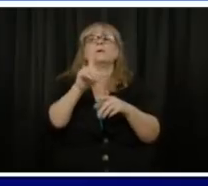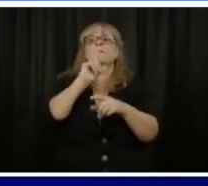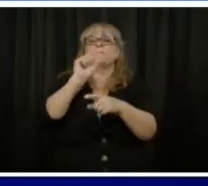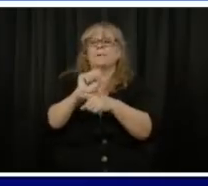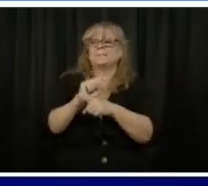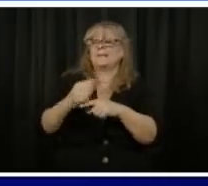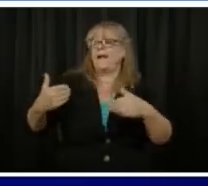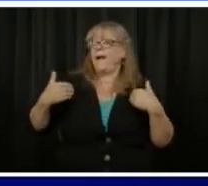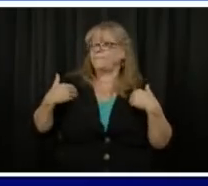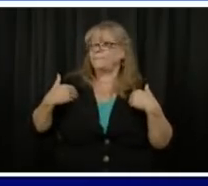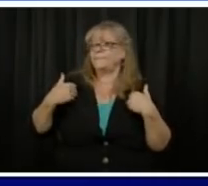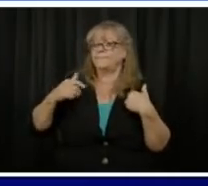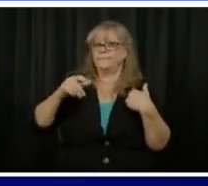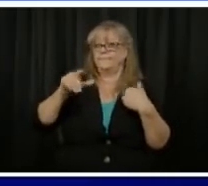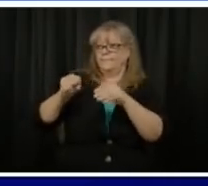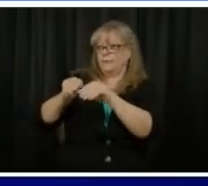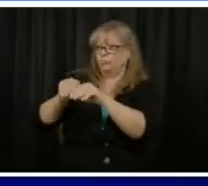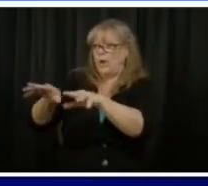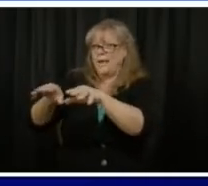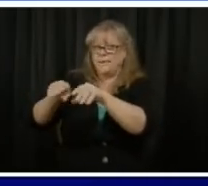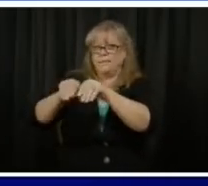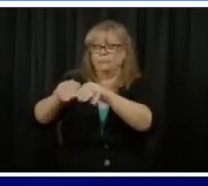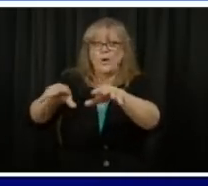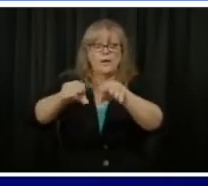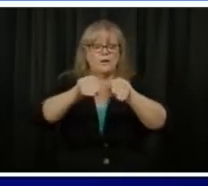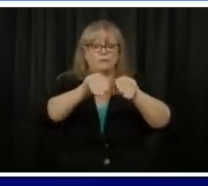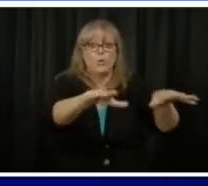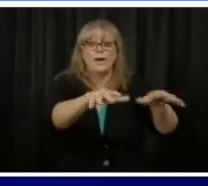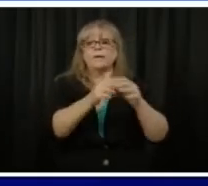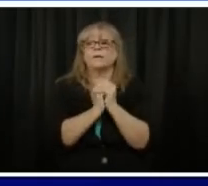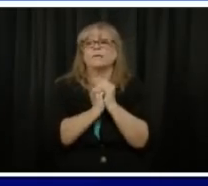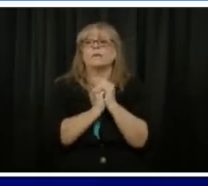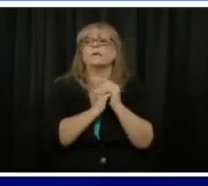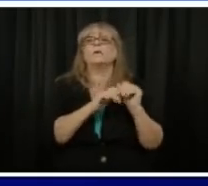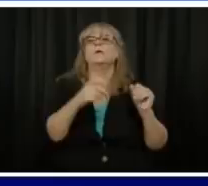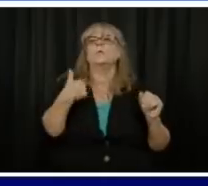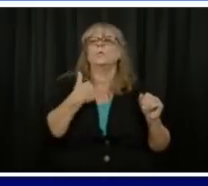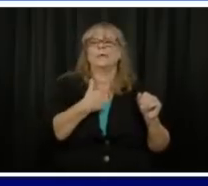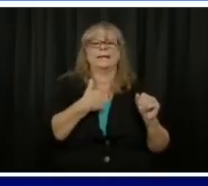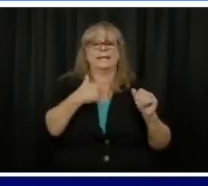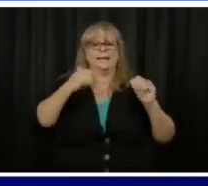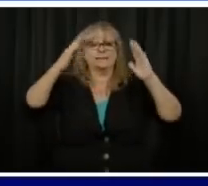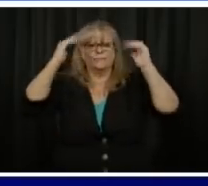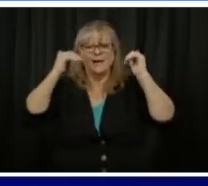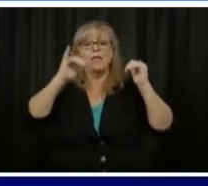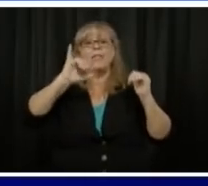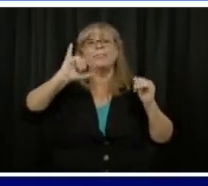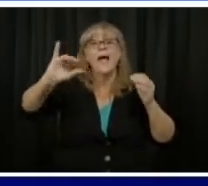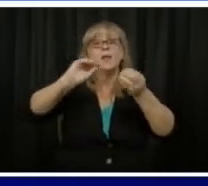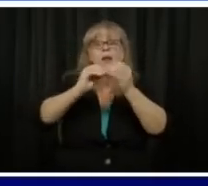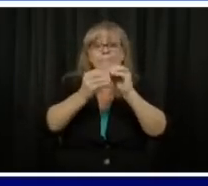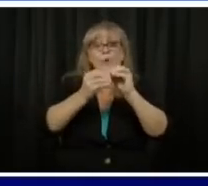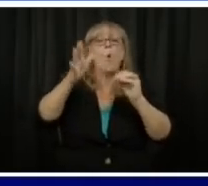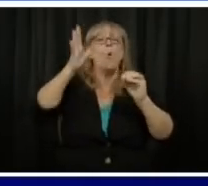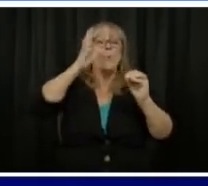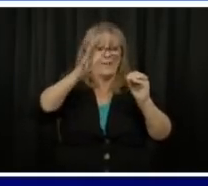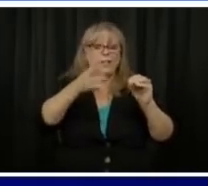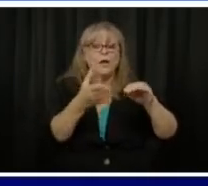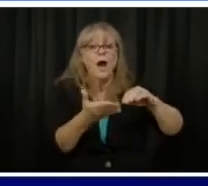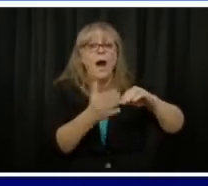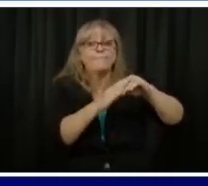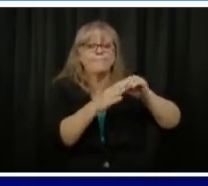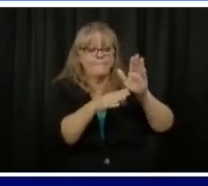we anticipate seeing an increase in cases. The rate of increase, however, is the big unknown. This is an